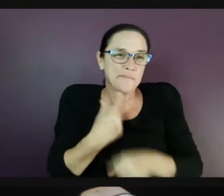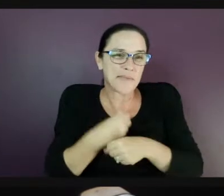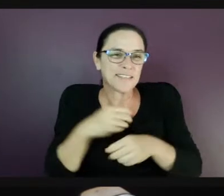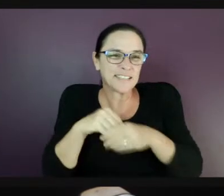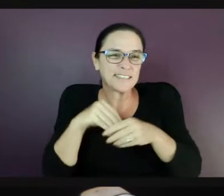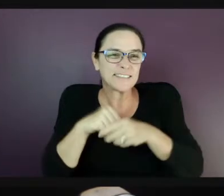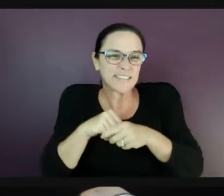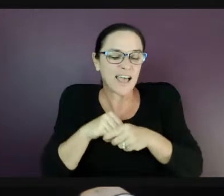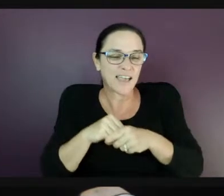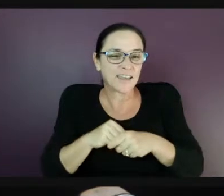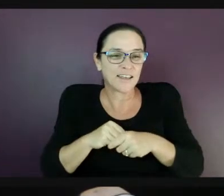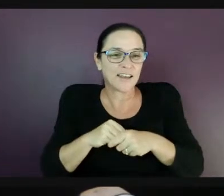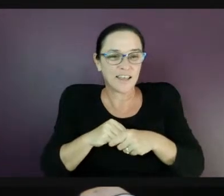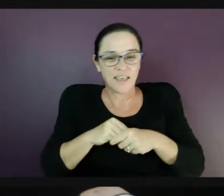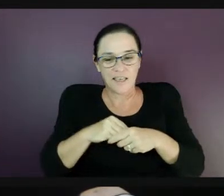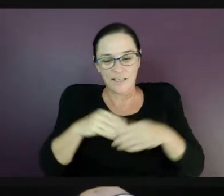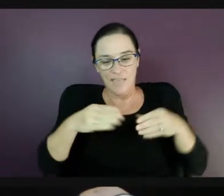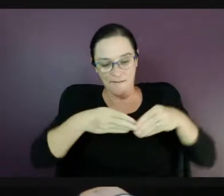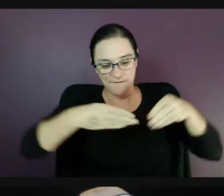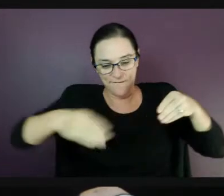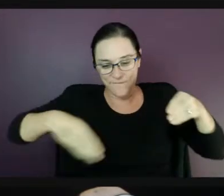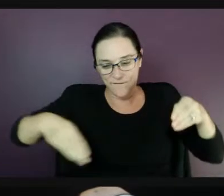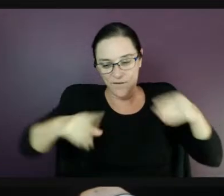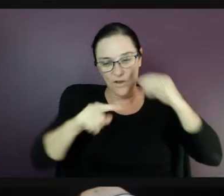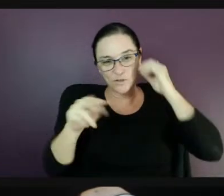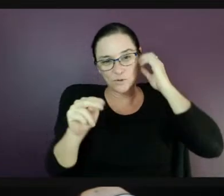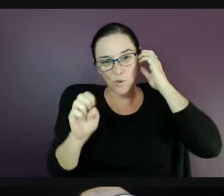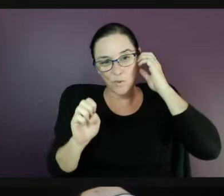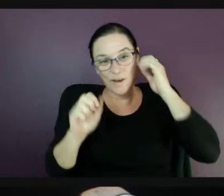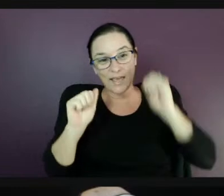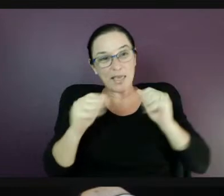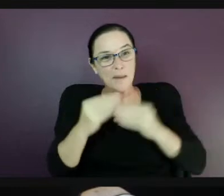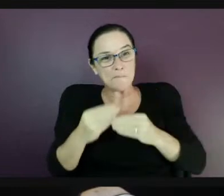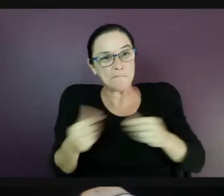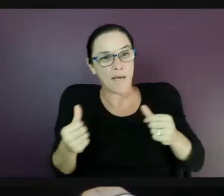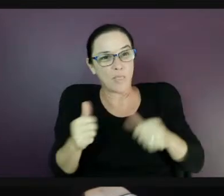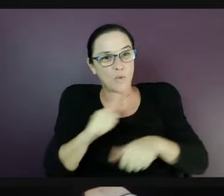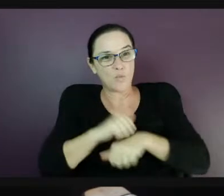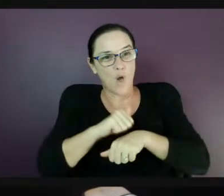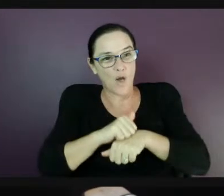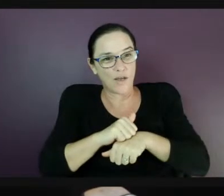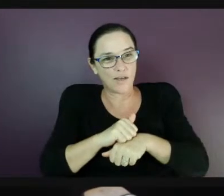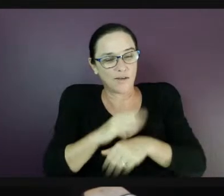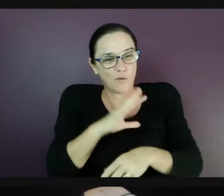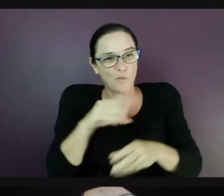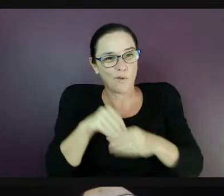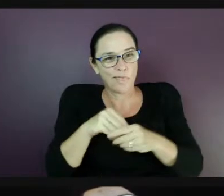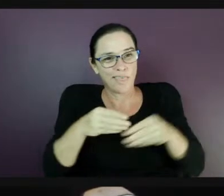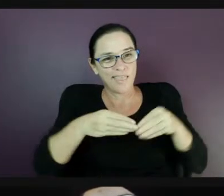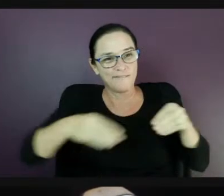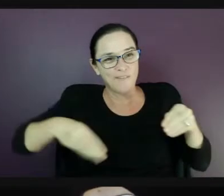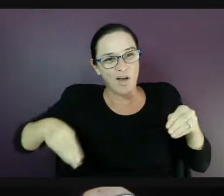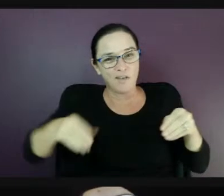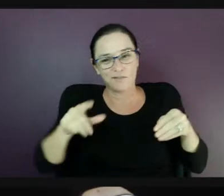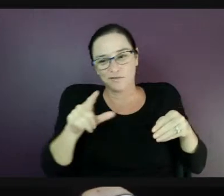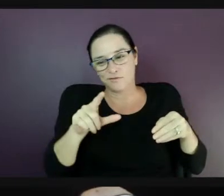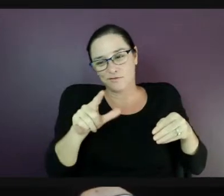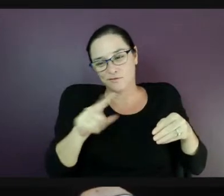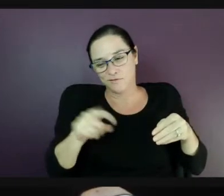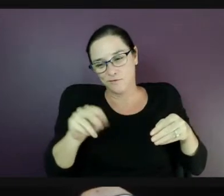how hot it can get in faults. When a big earthquake sets off, it can actually melt the rock in localized areas within it. So certainly a lot of heat's being released